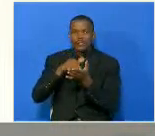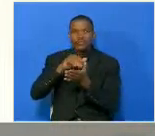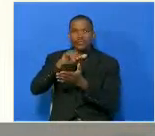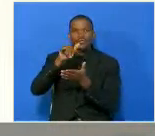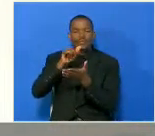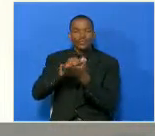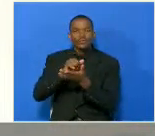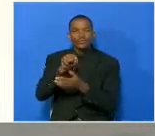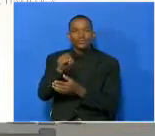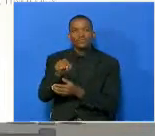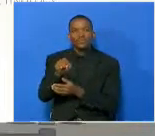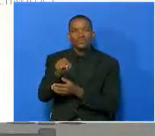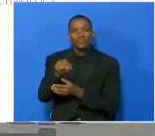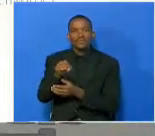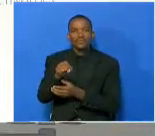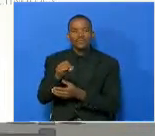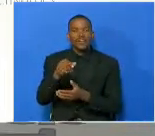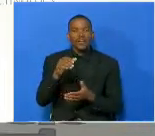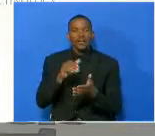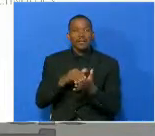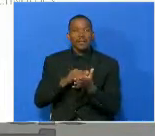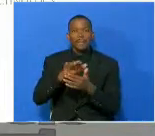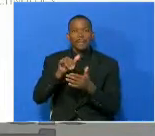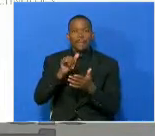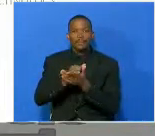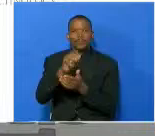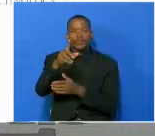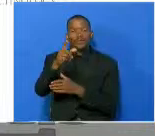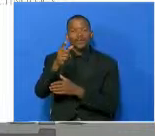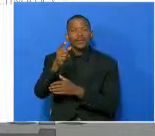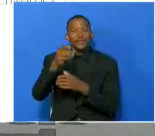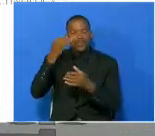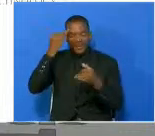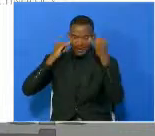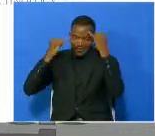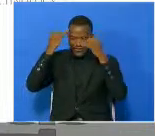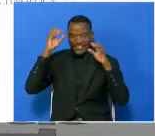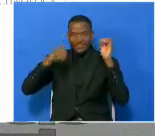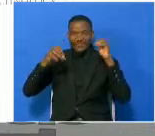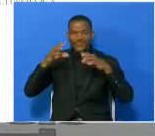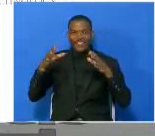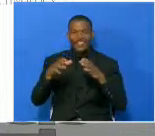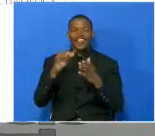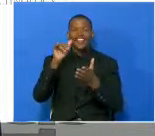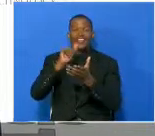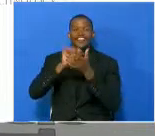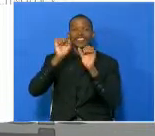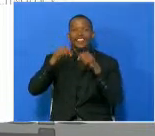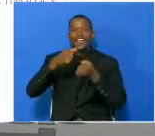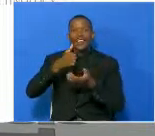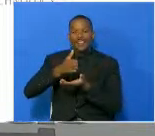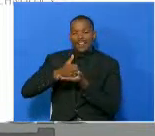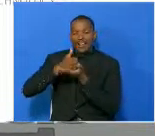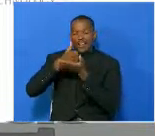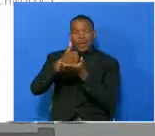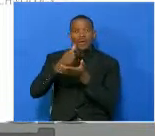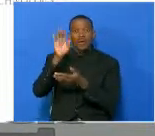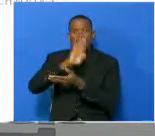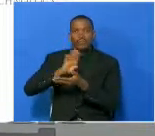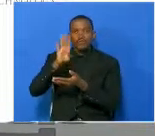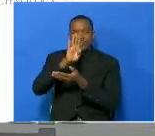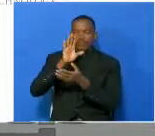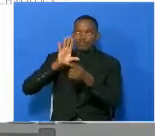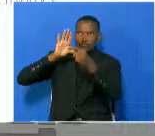learning experiences. Research and innovation, bahaitso, ke yone hela ka isang lehalotse la rona to the dream